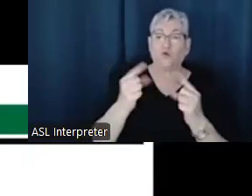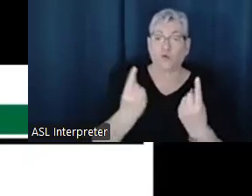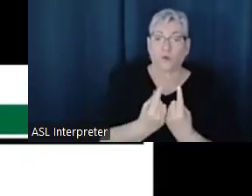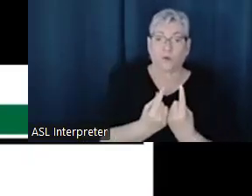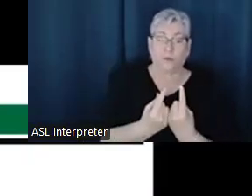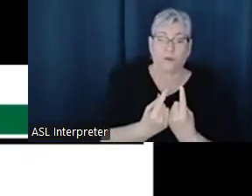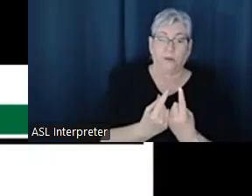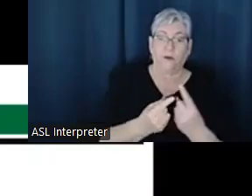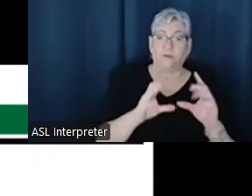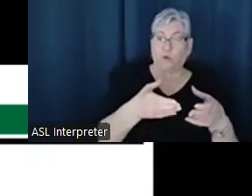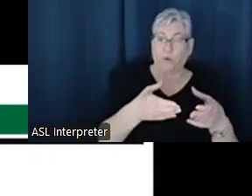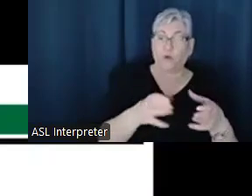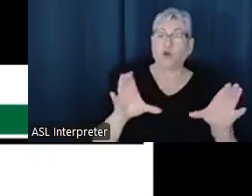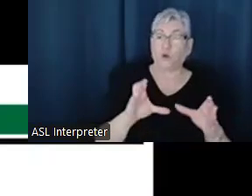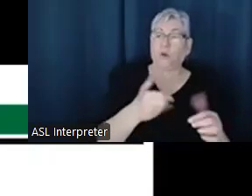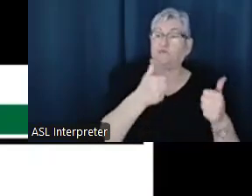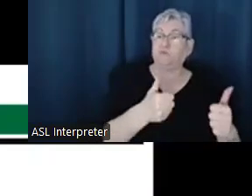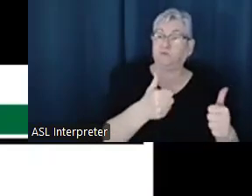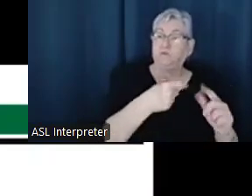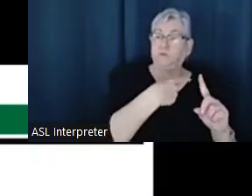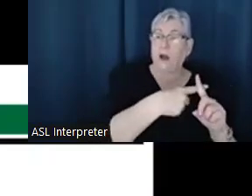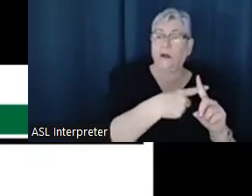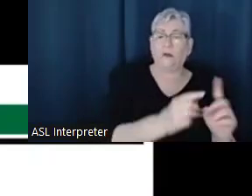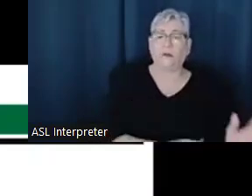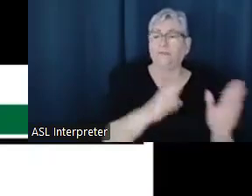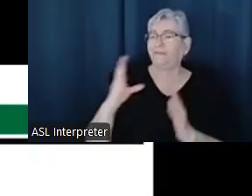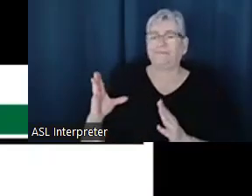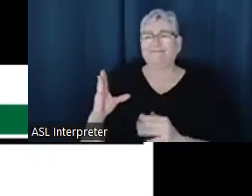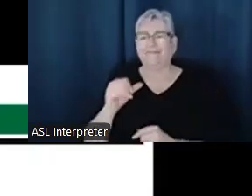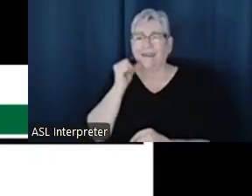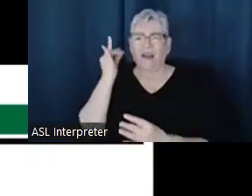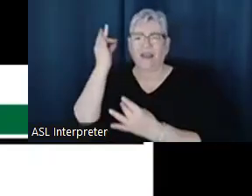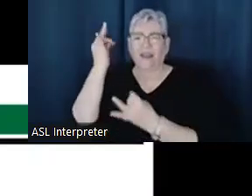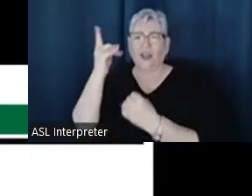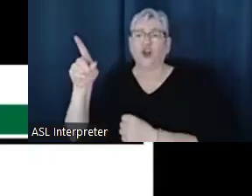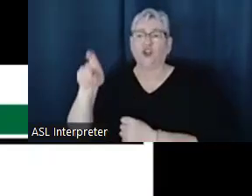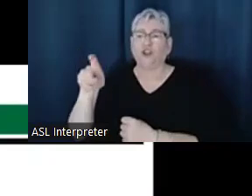doing really well, or that you didn't think about that they maybe shouldn't be doing?